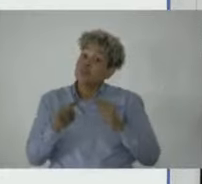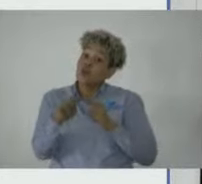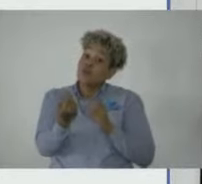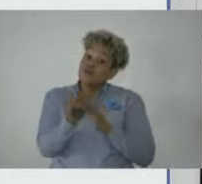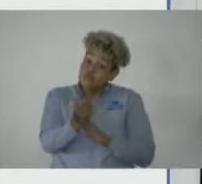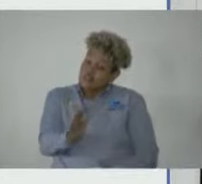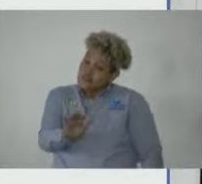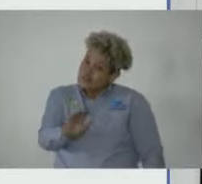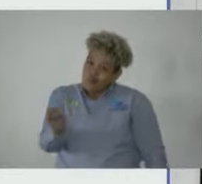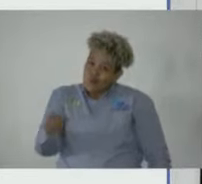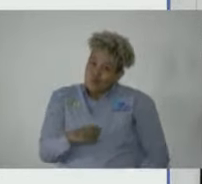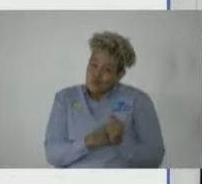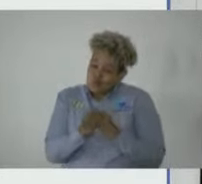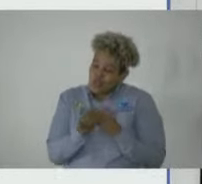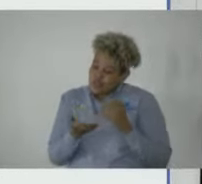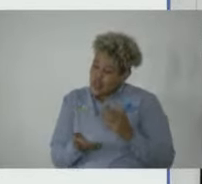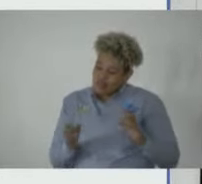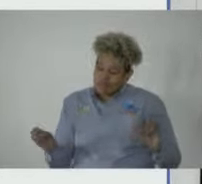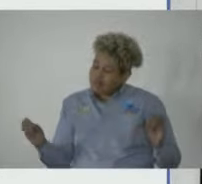Trust me on it.